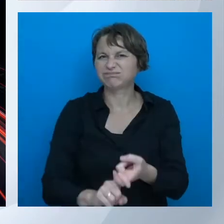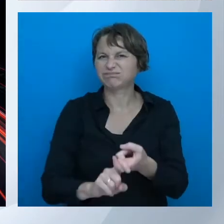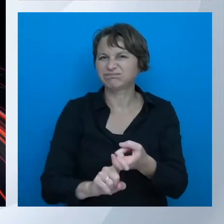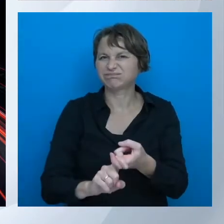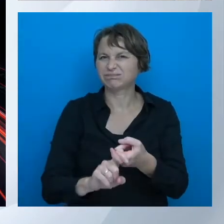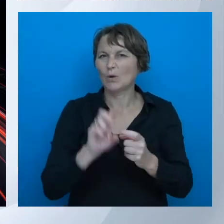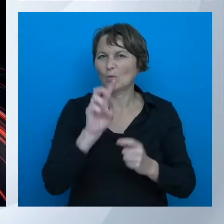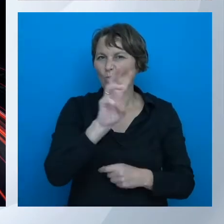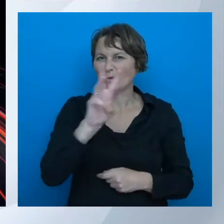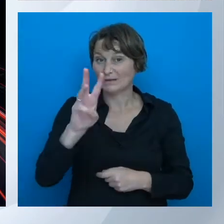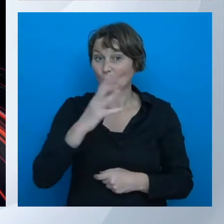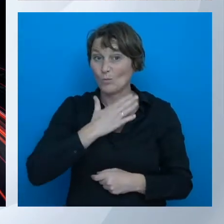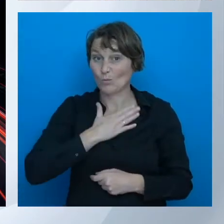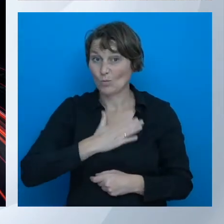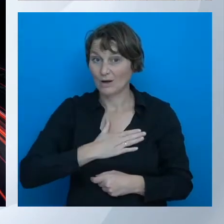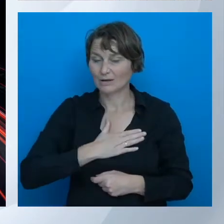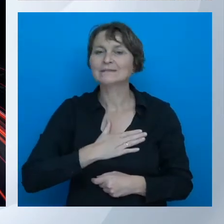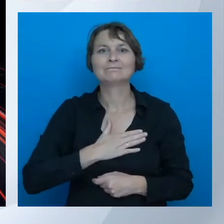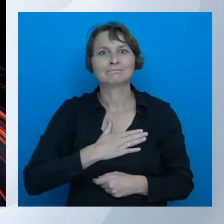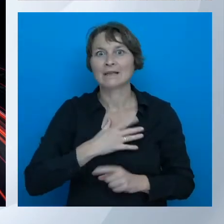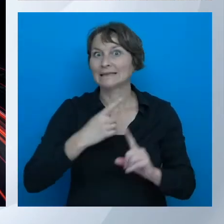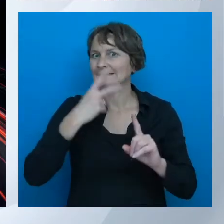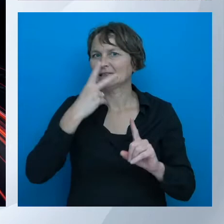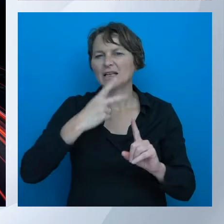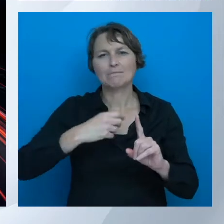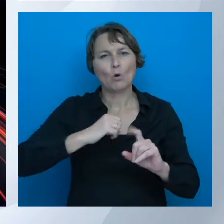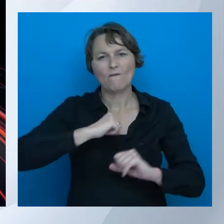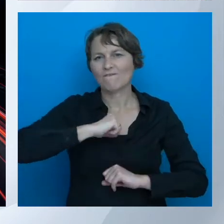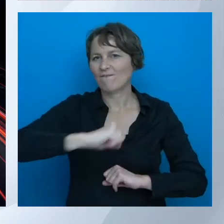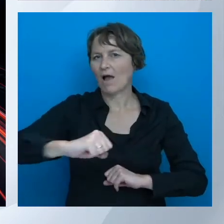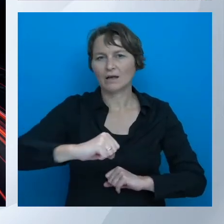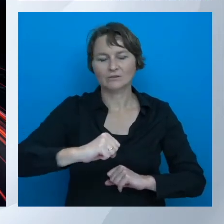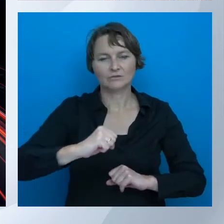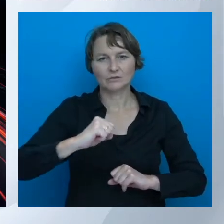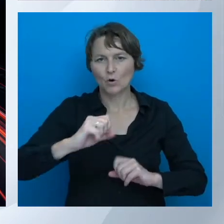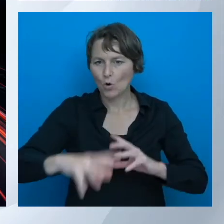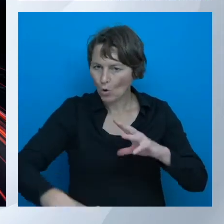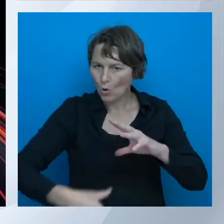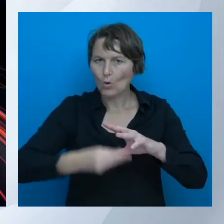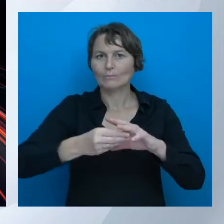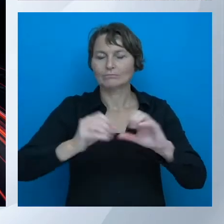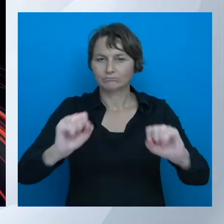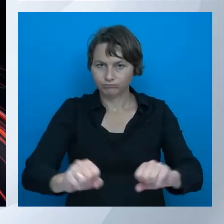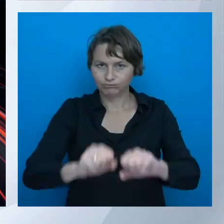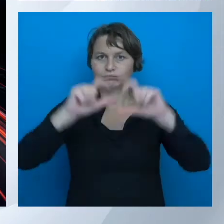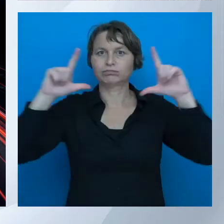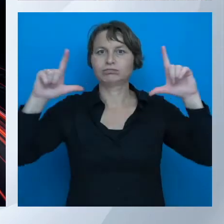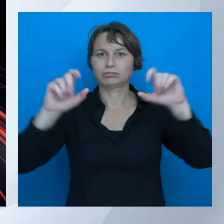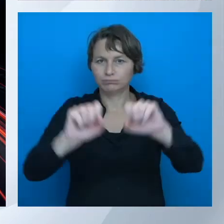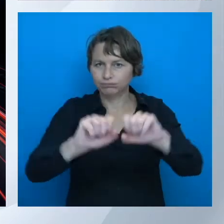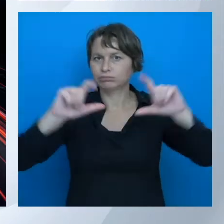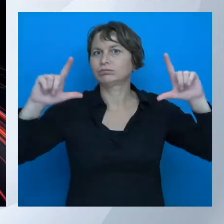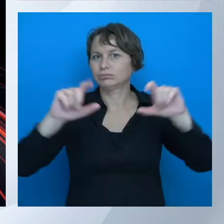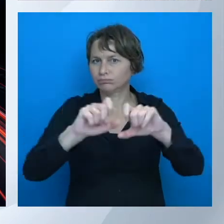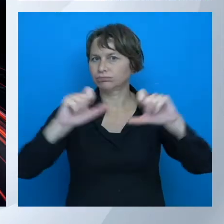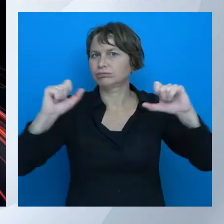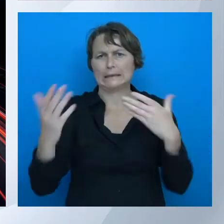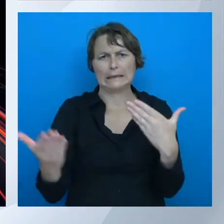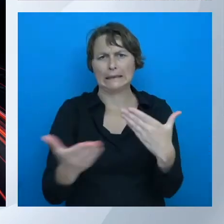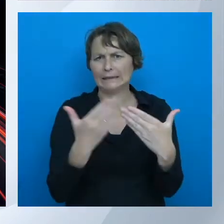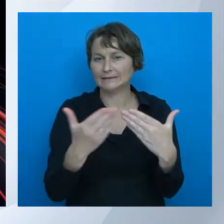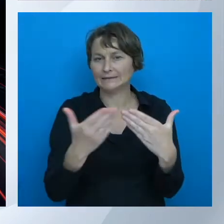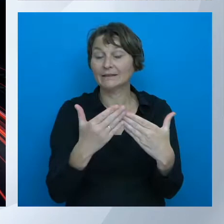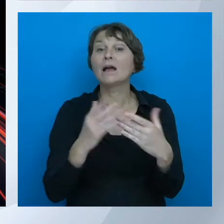it's always the fastest option that you have available. So in contrast to any CMS, running